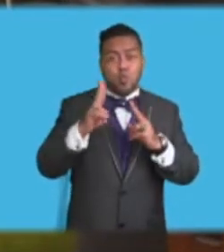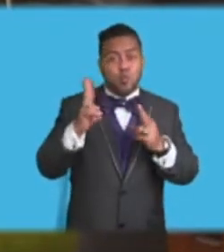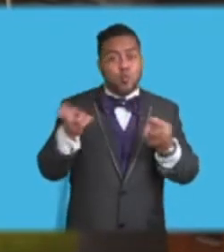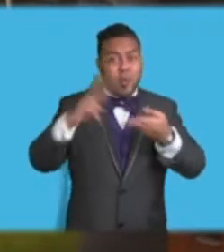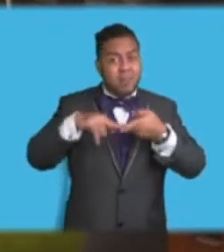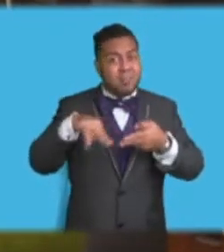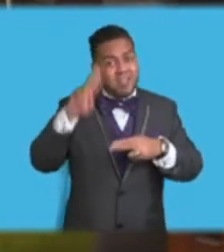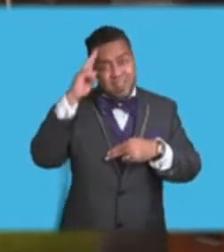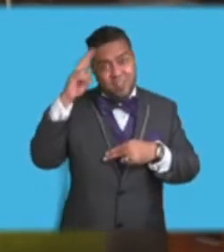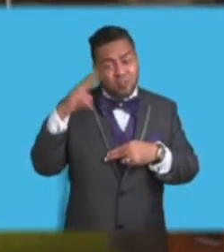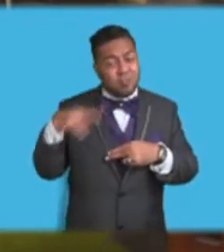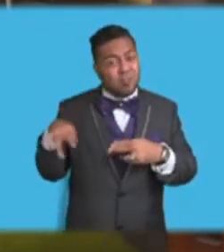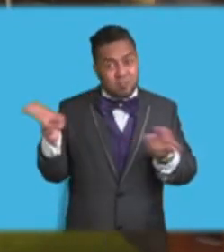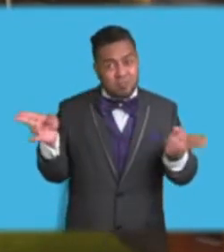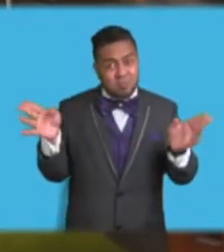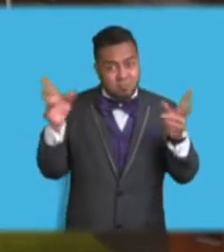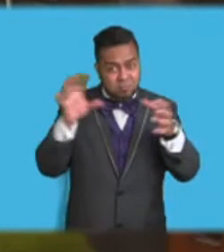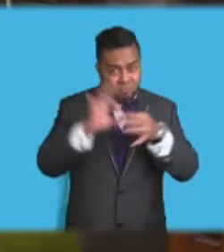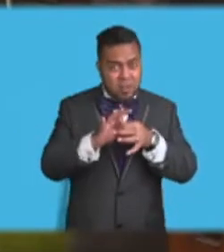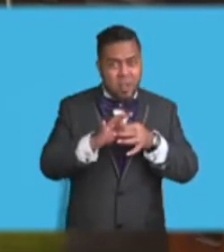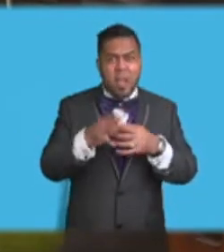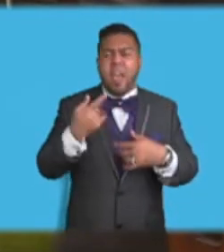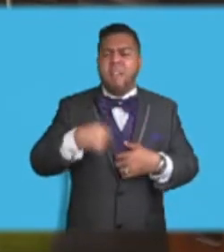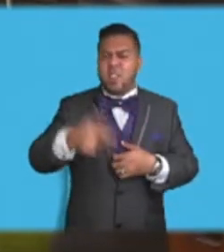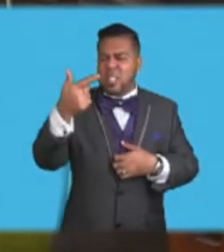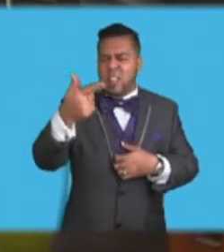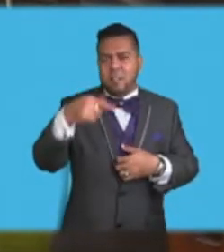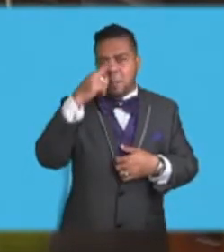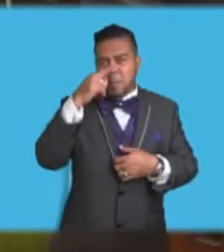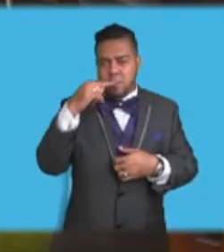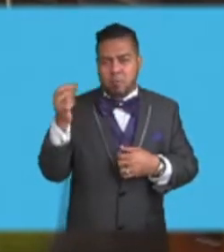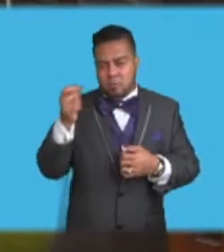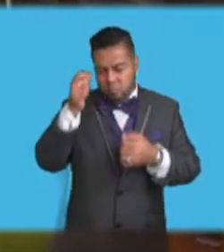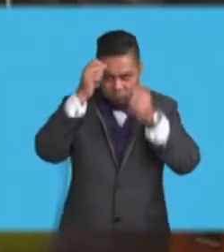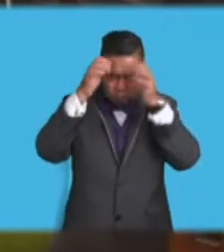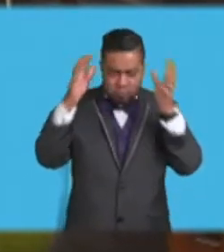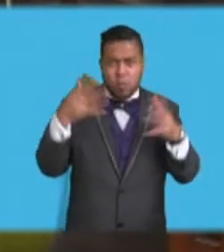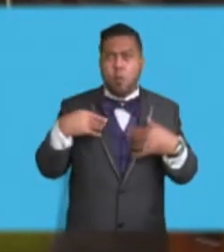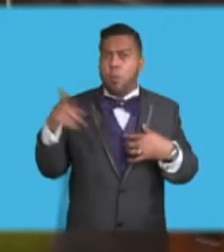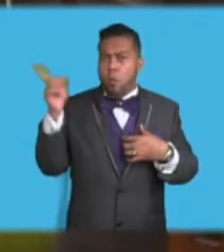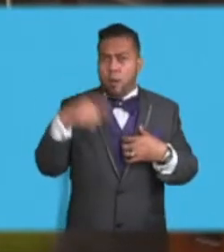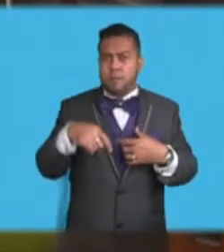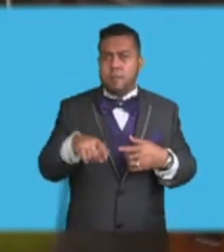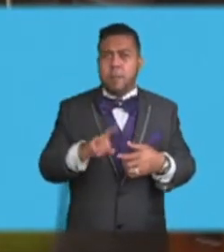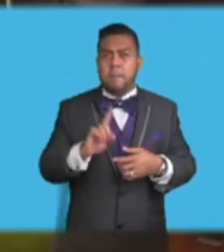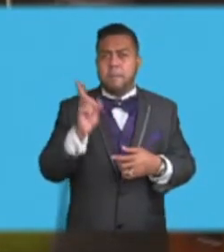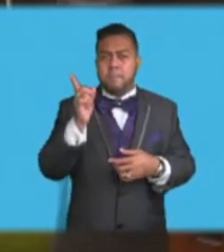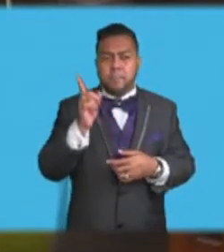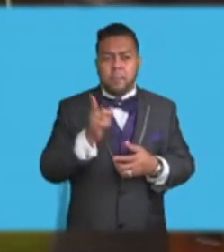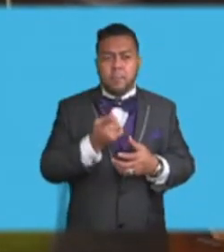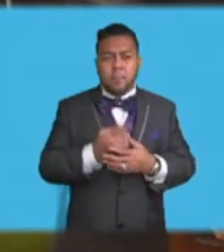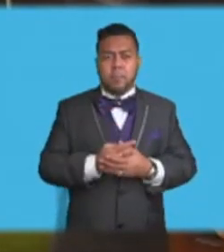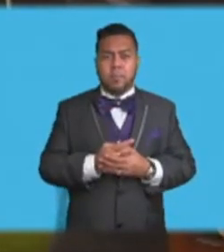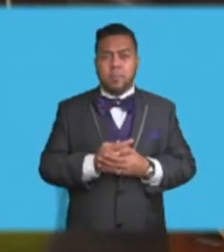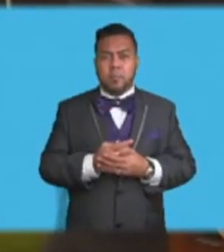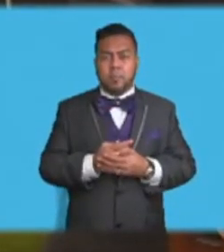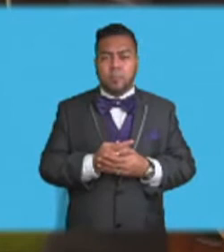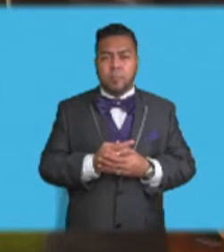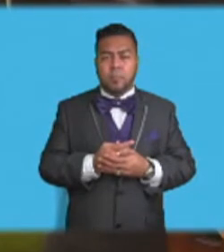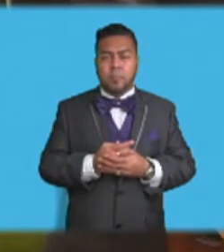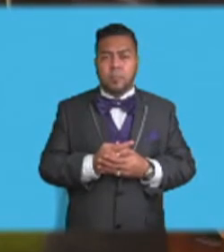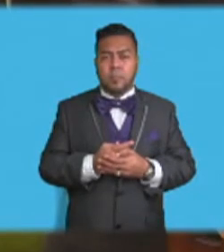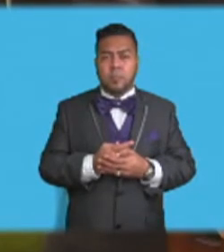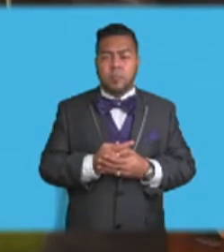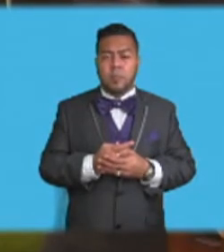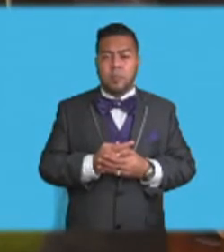of February 2018, comprising of 7 experts, headed by a Mr. Peter Lomas and various other members who were there